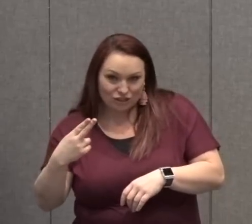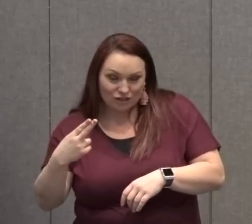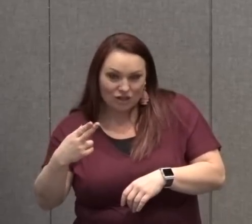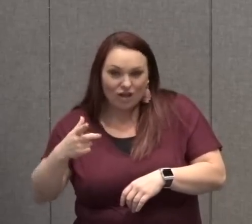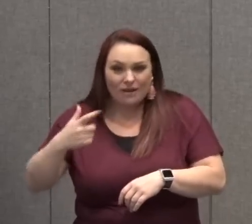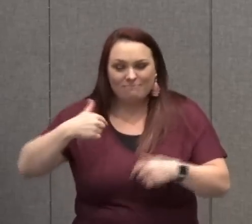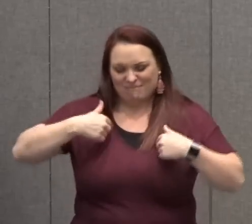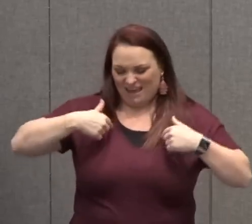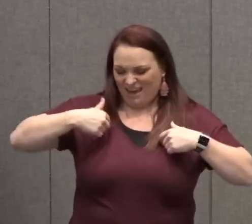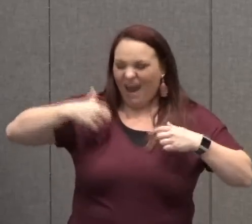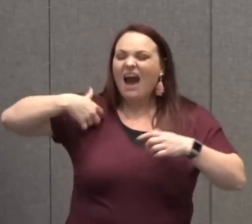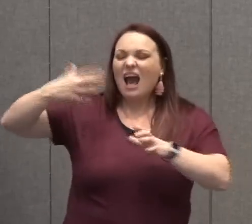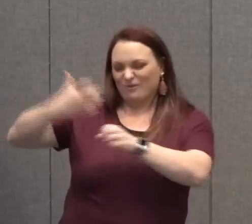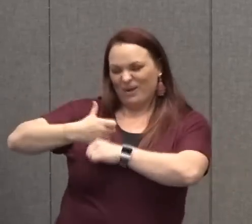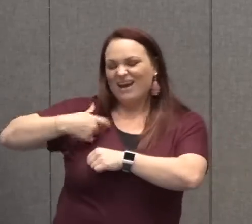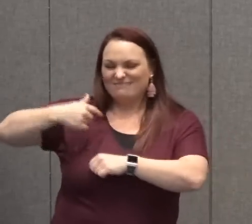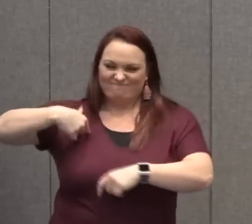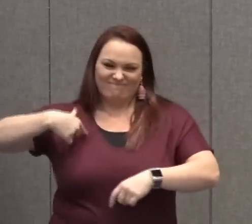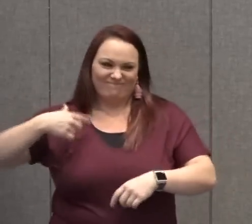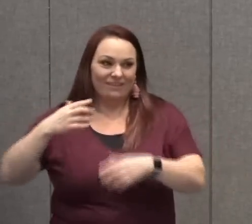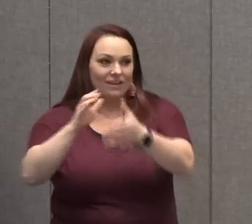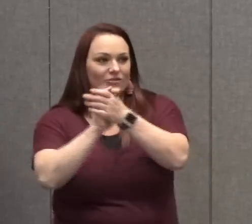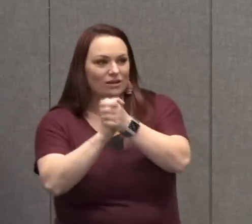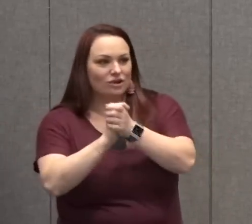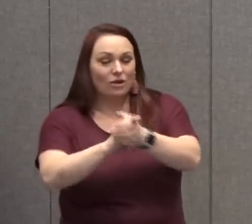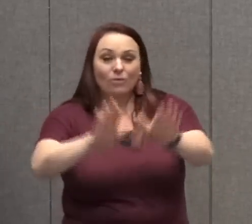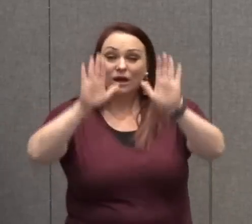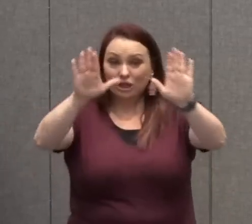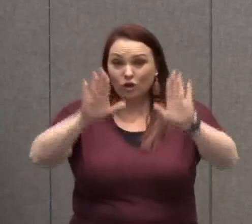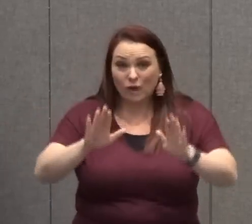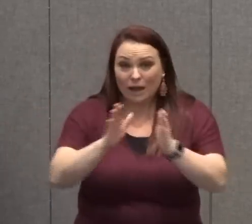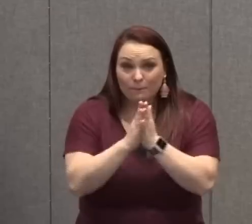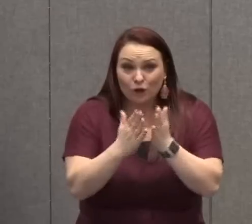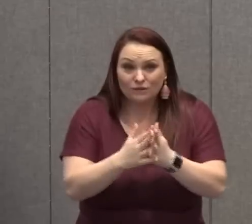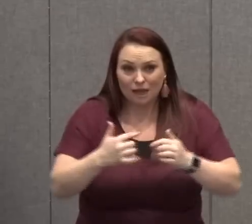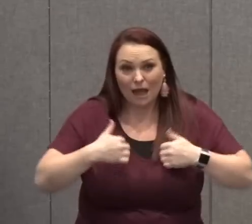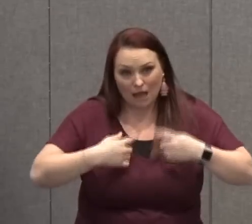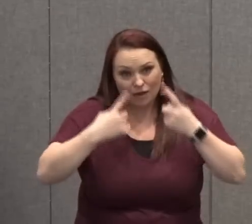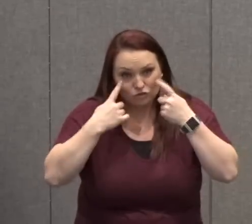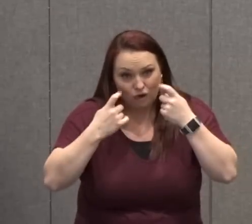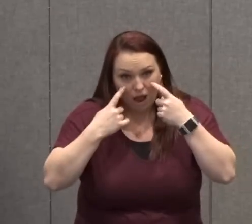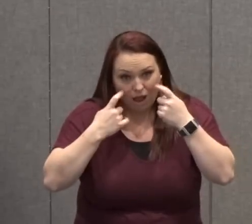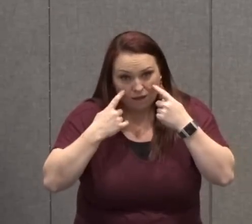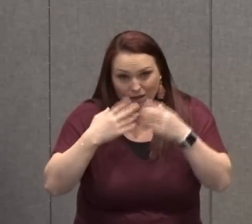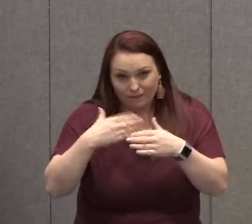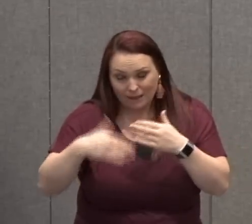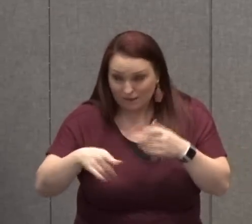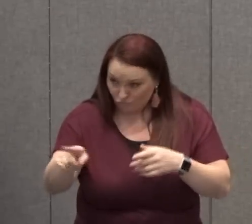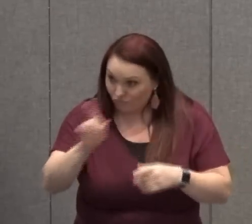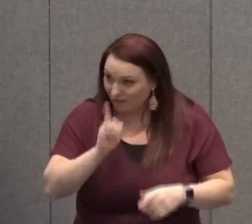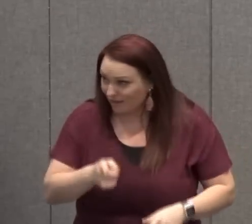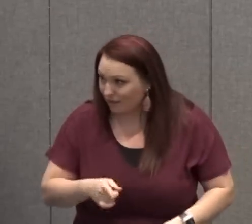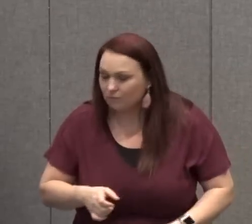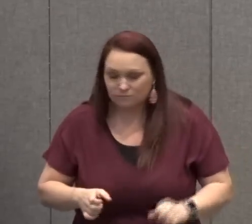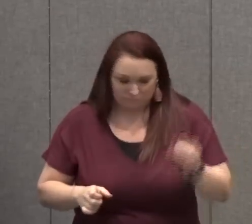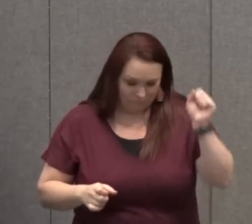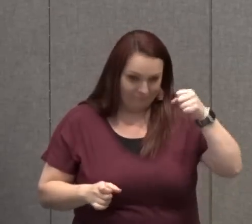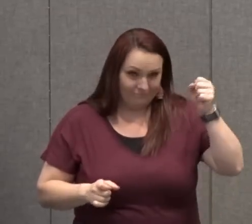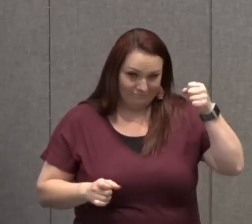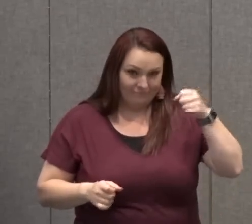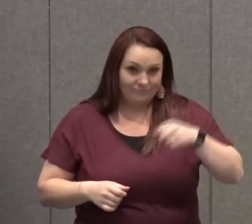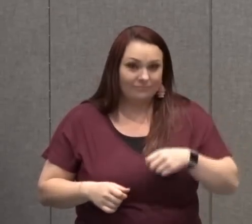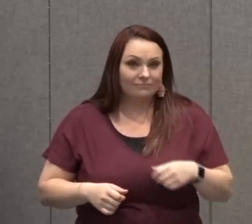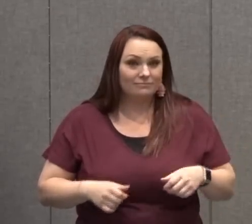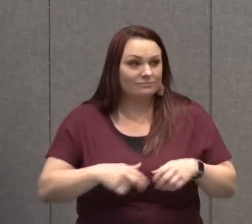congratulations and seriously what a great book I cried at the very end yes yes